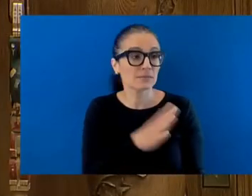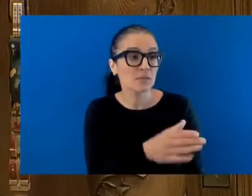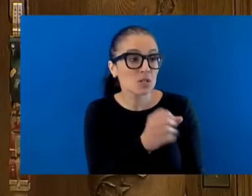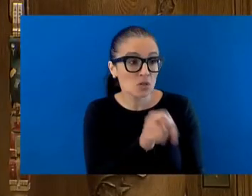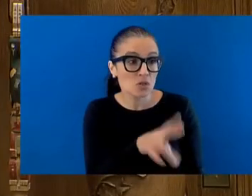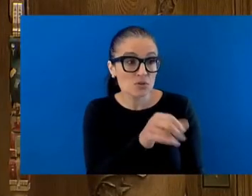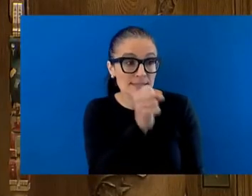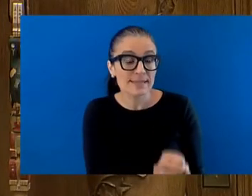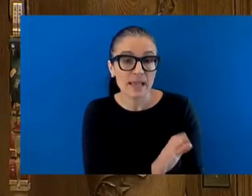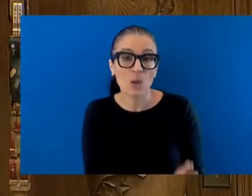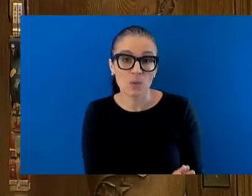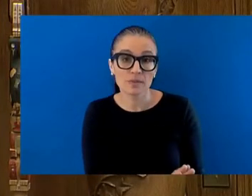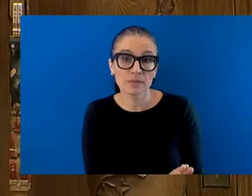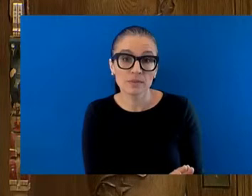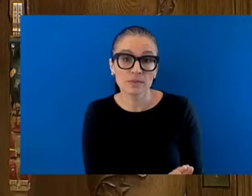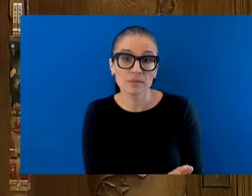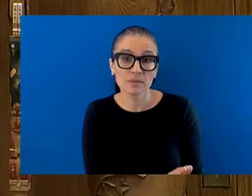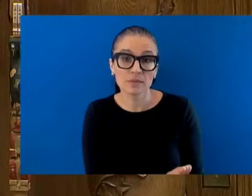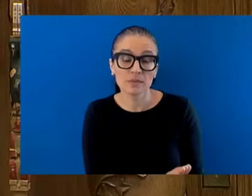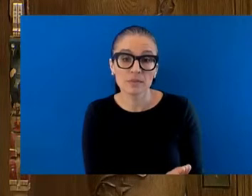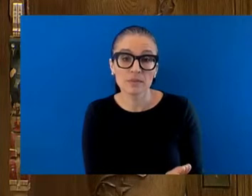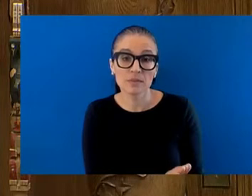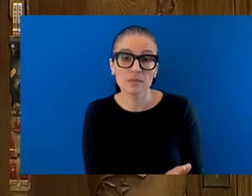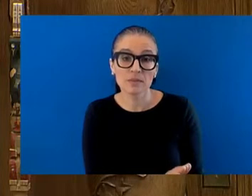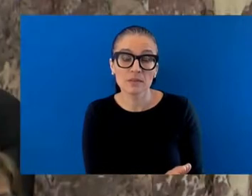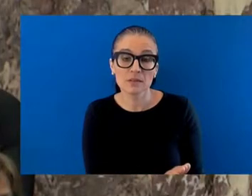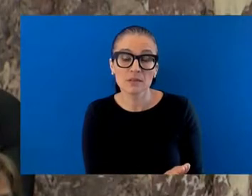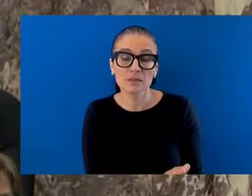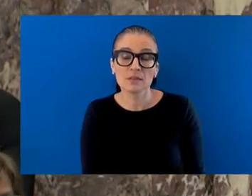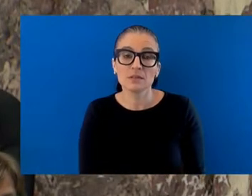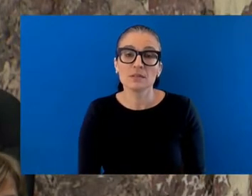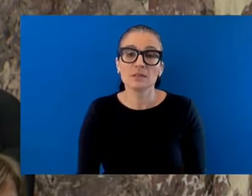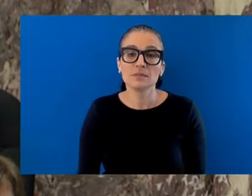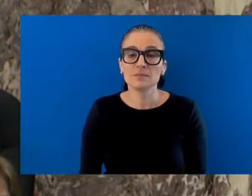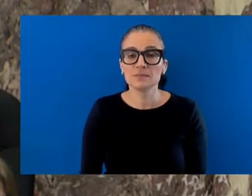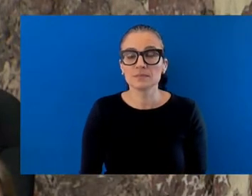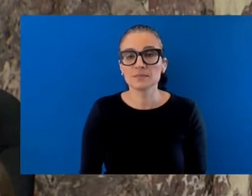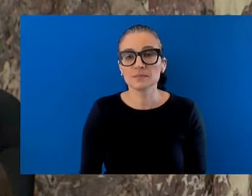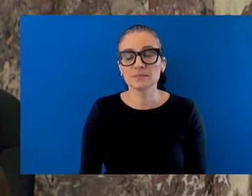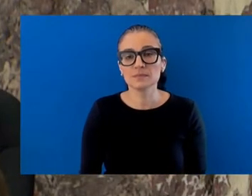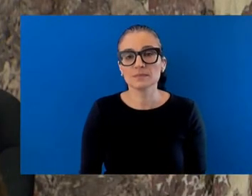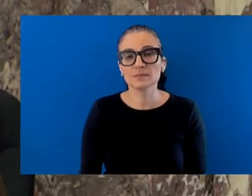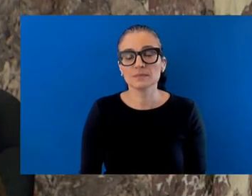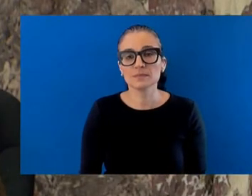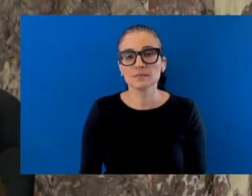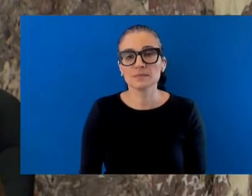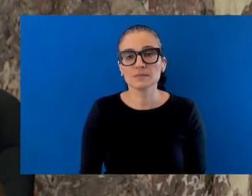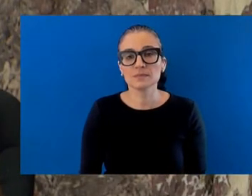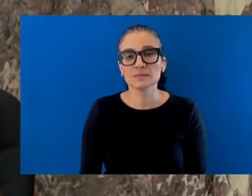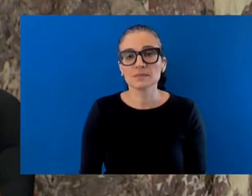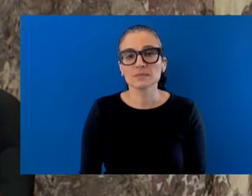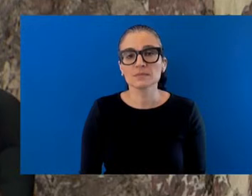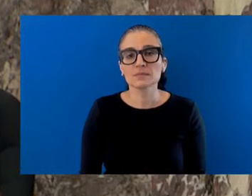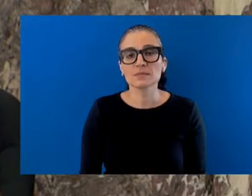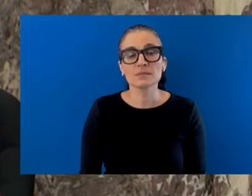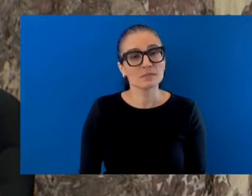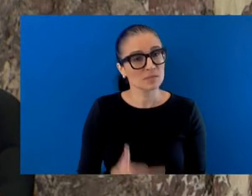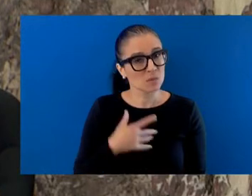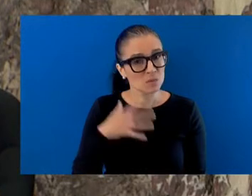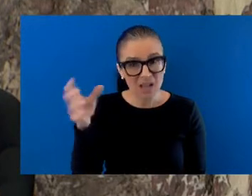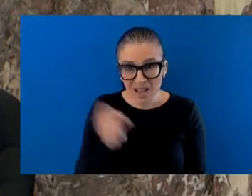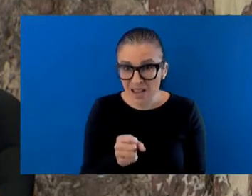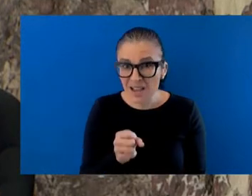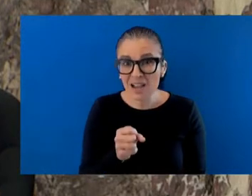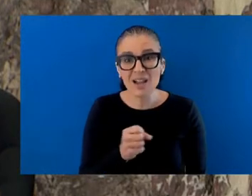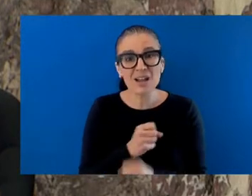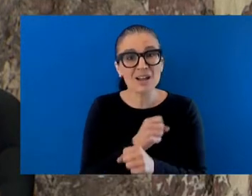Members will come to order. Minister. We've had security guards, Honourable Speaker, in hospital for some time. What the